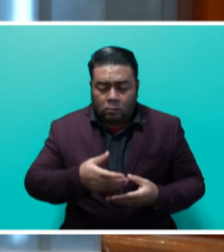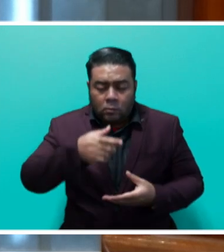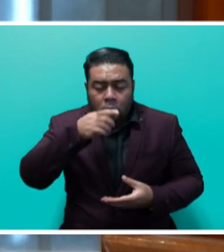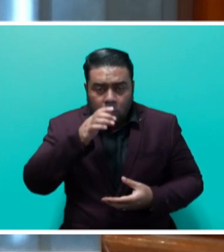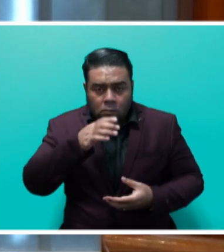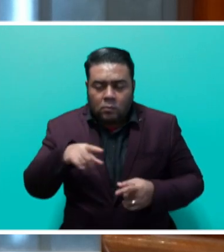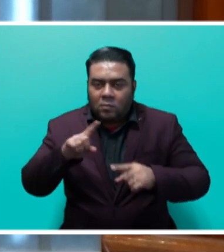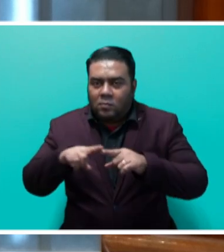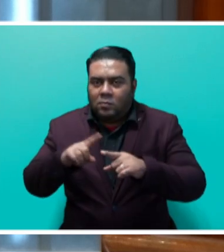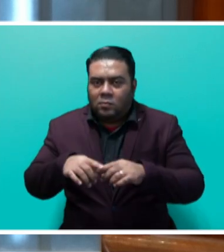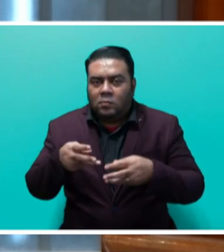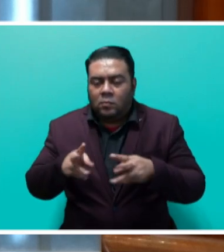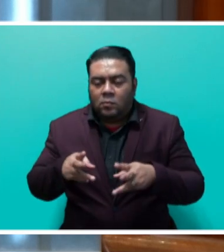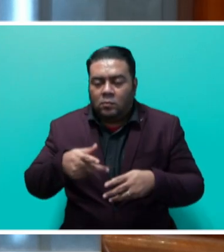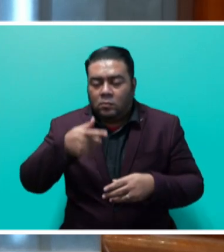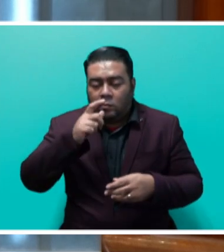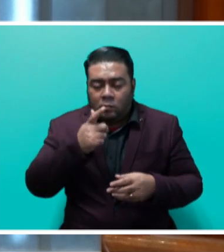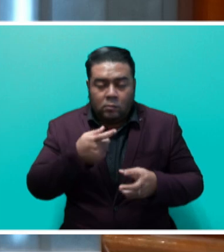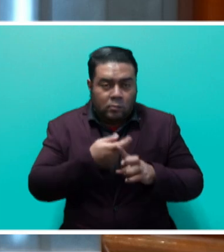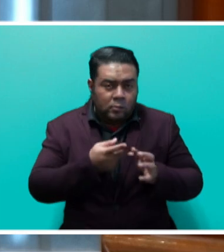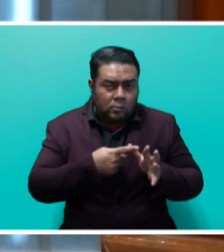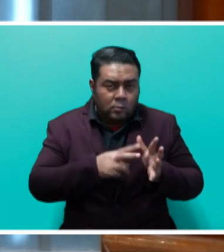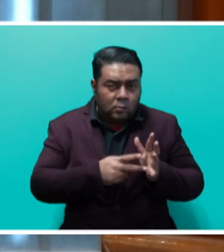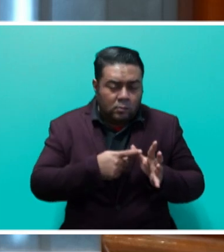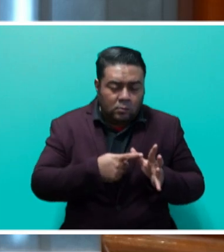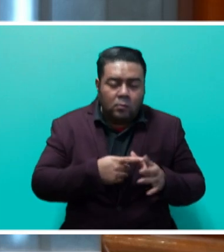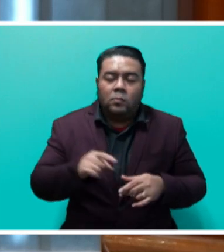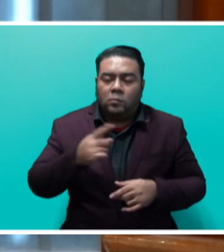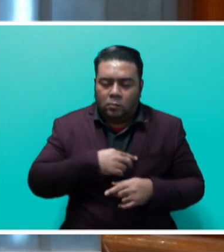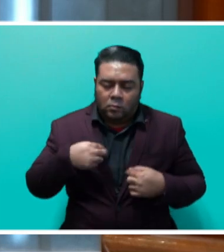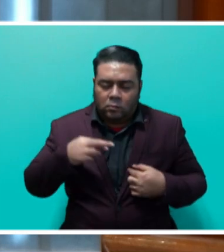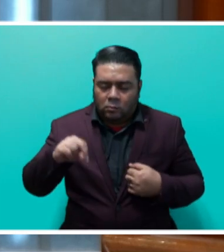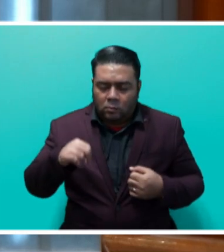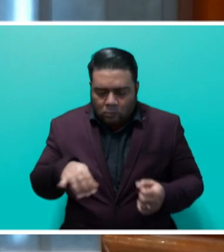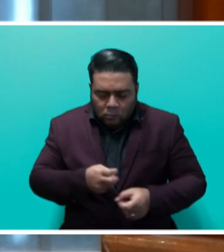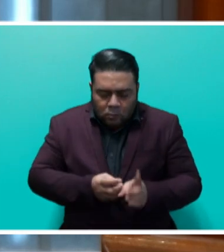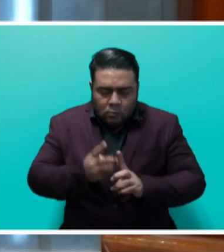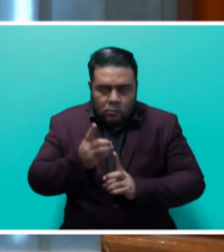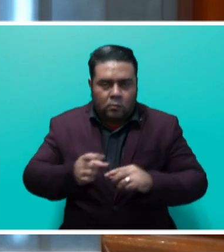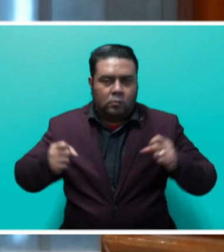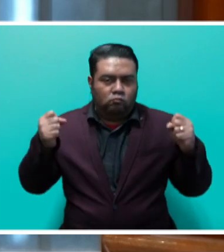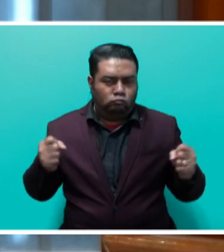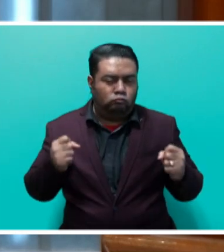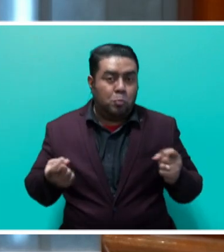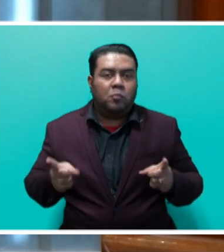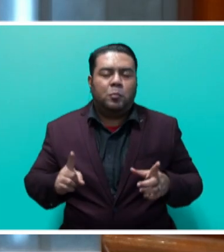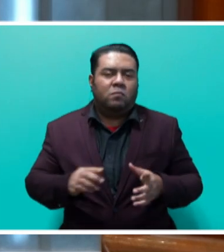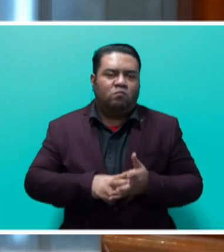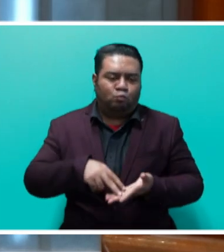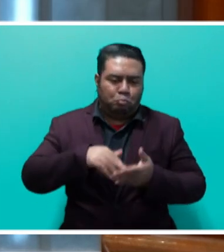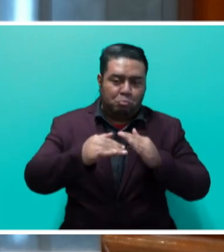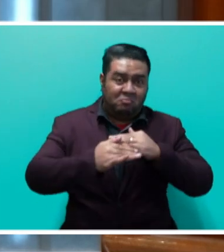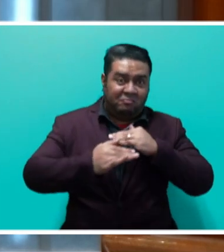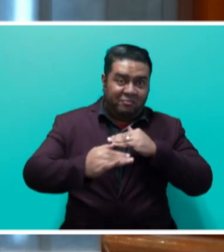drink kava and have niche kava products, we need to develop and strengthen standards, the legislative